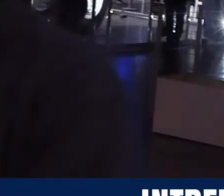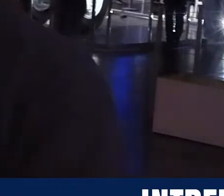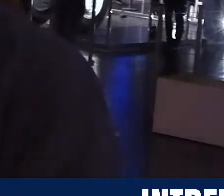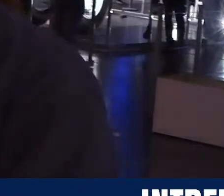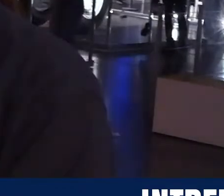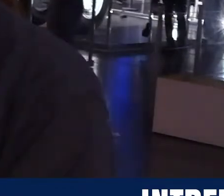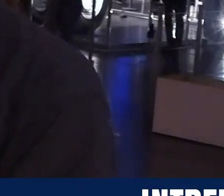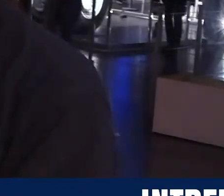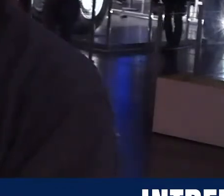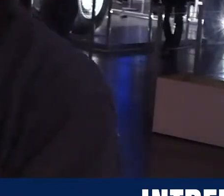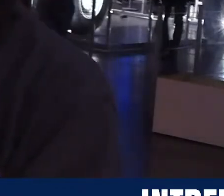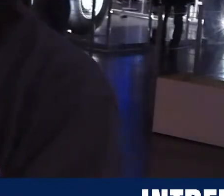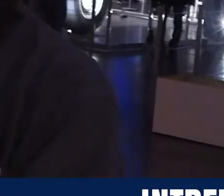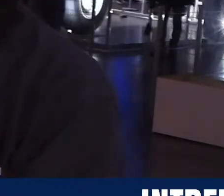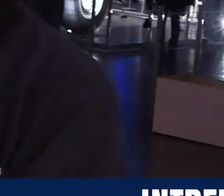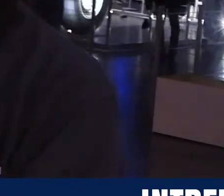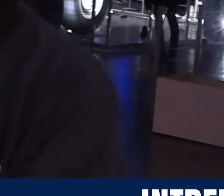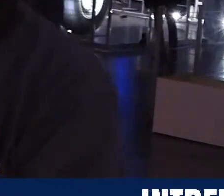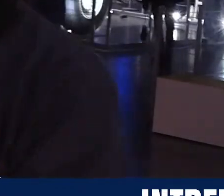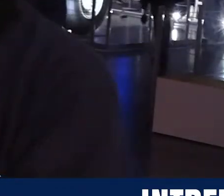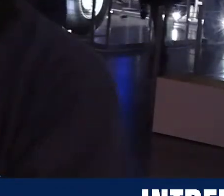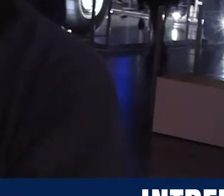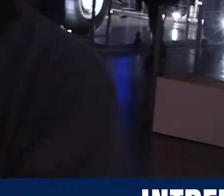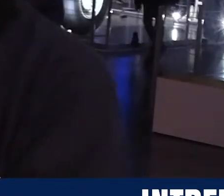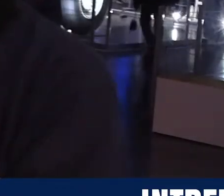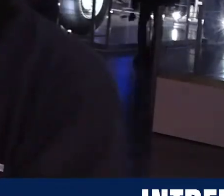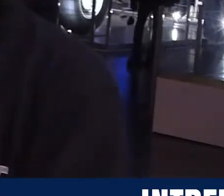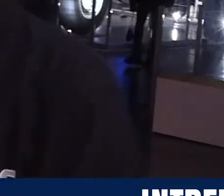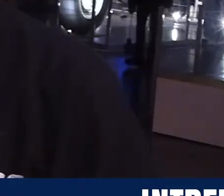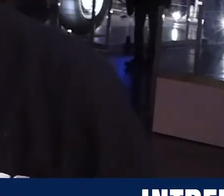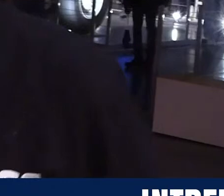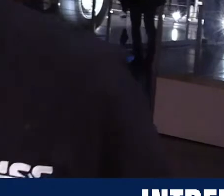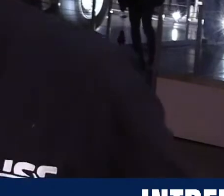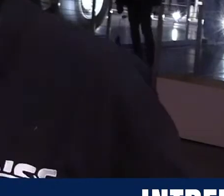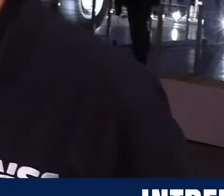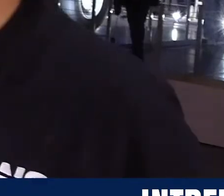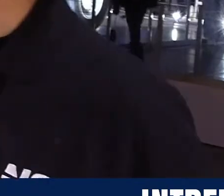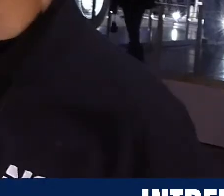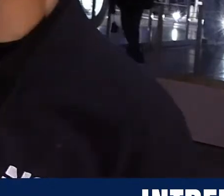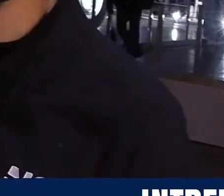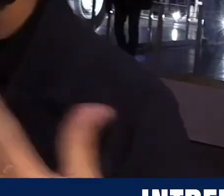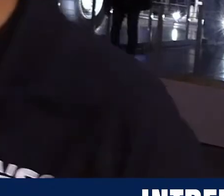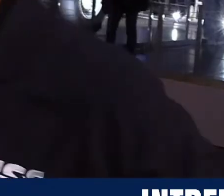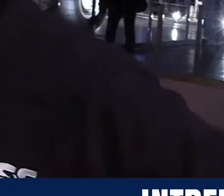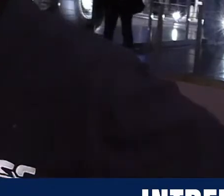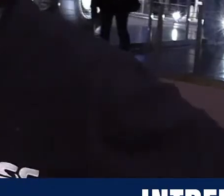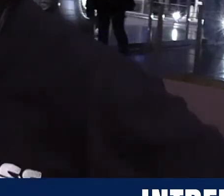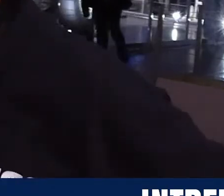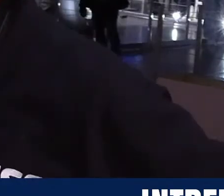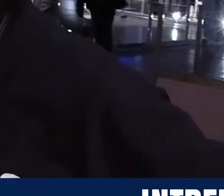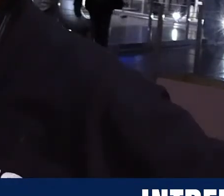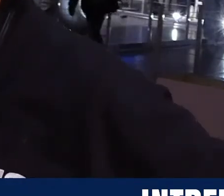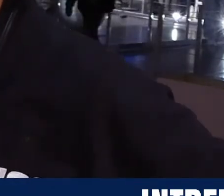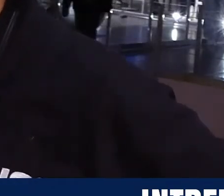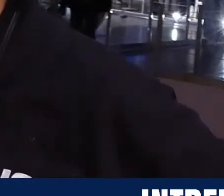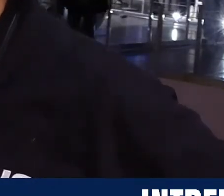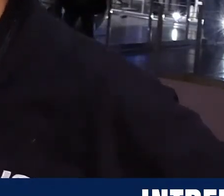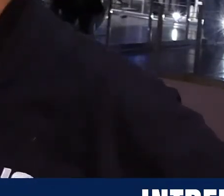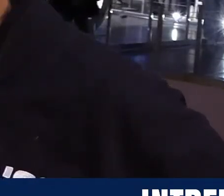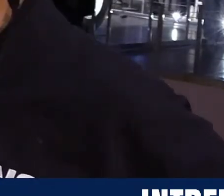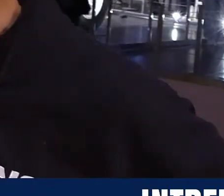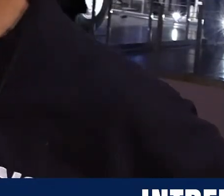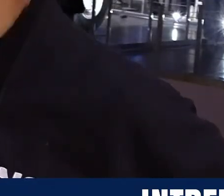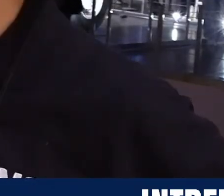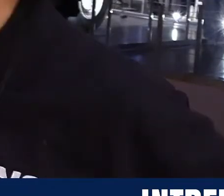I saw, I'd have to come over here and see if there's been an update. I don't know if it's still on or not, but last I heard it was for 8:26 this